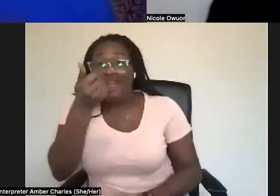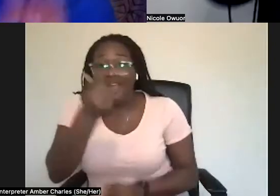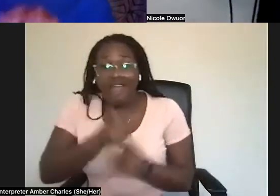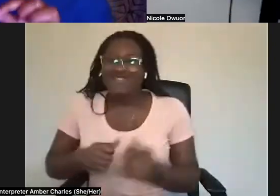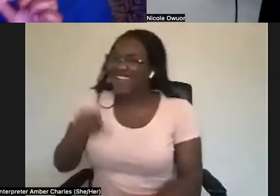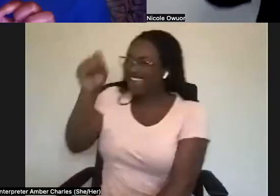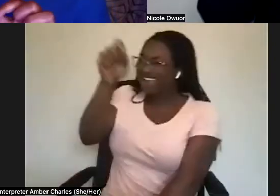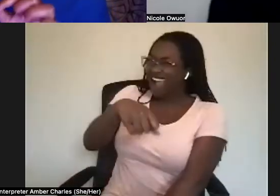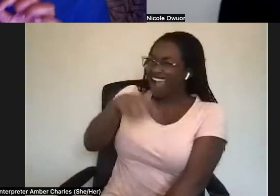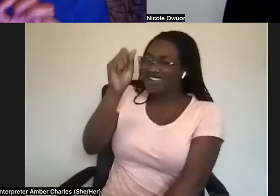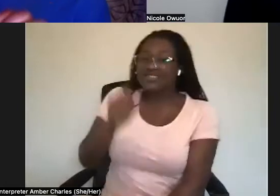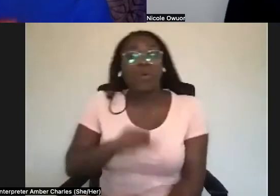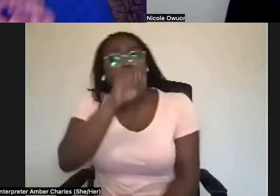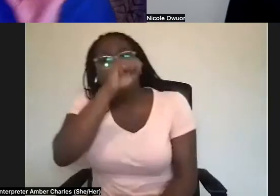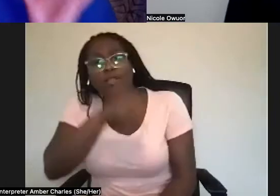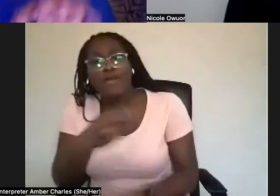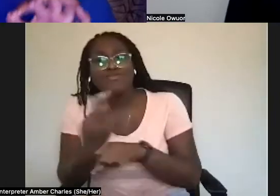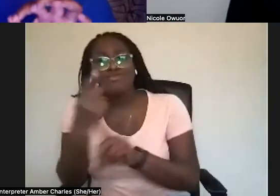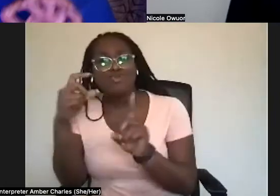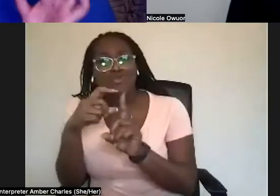I love that you use the word